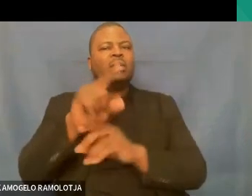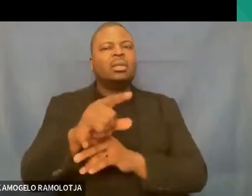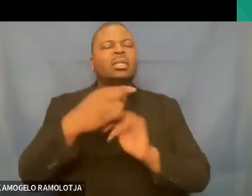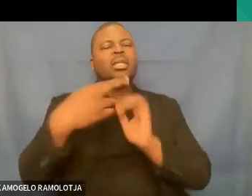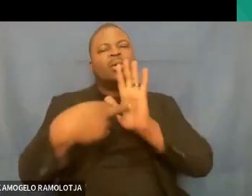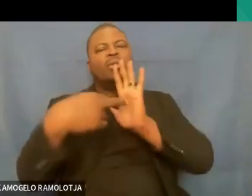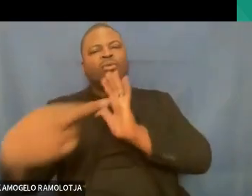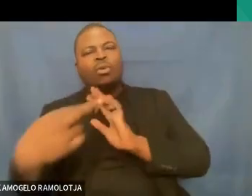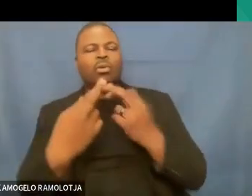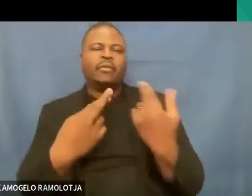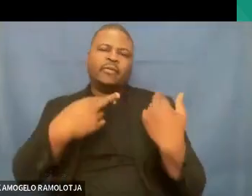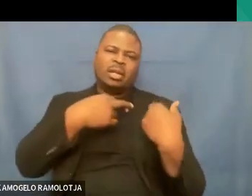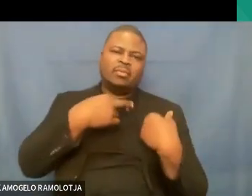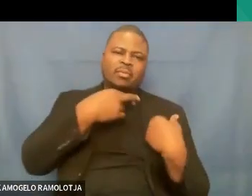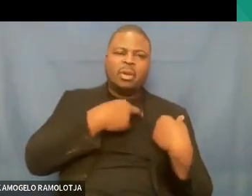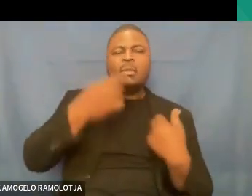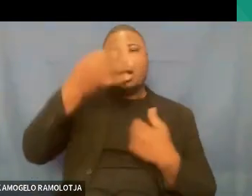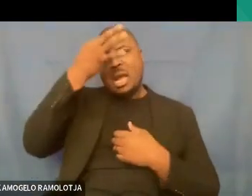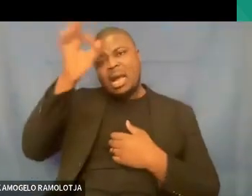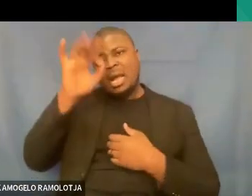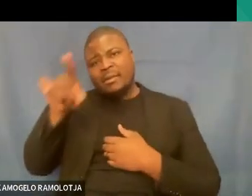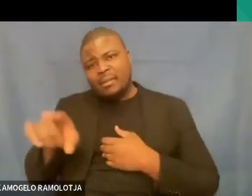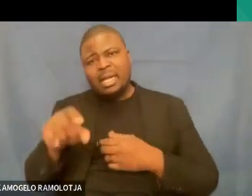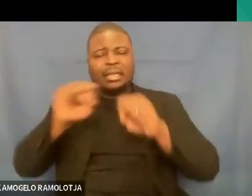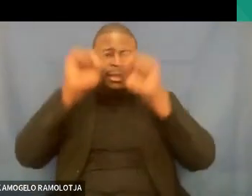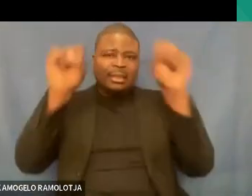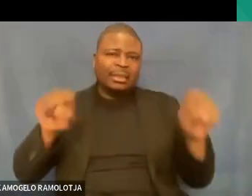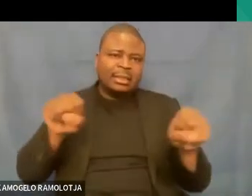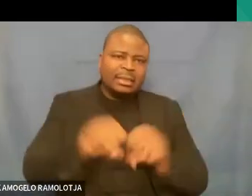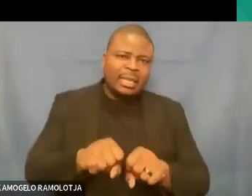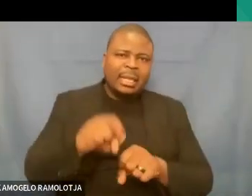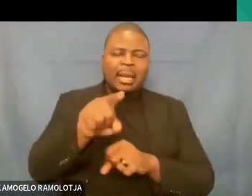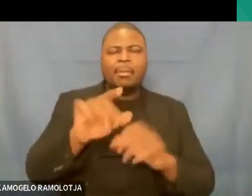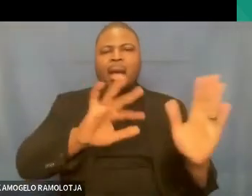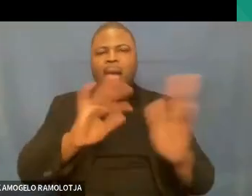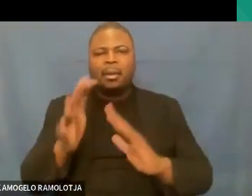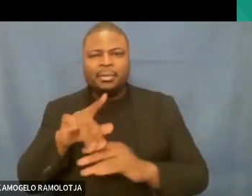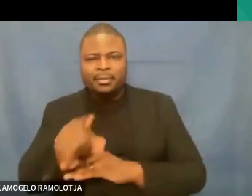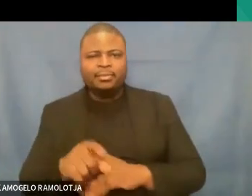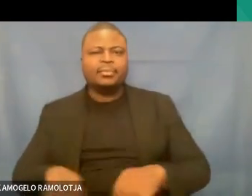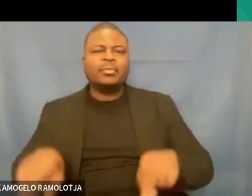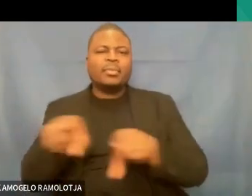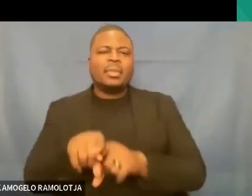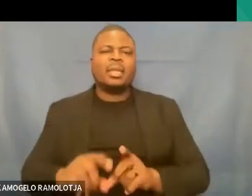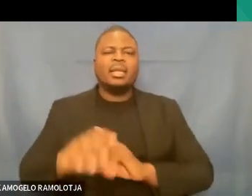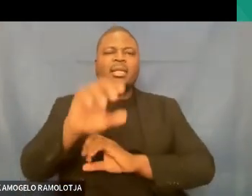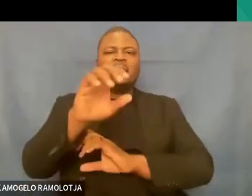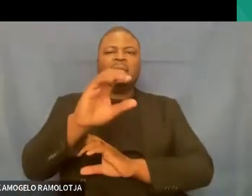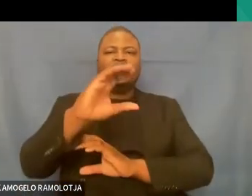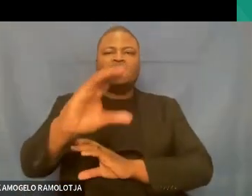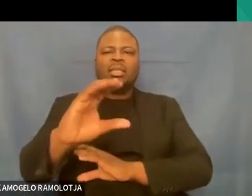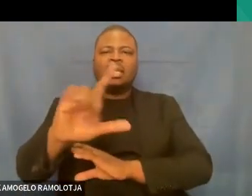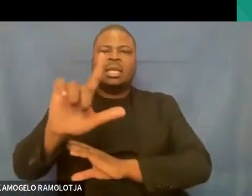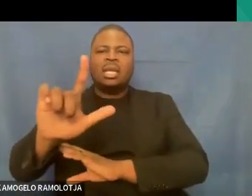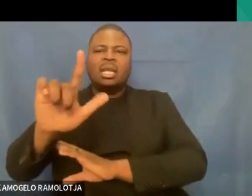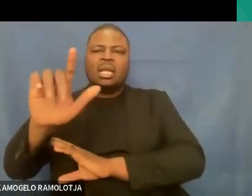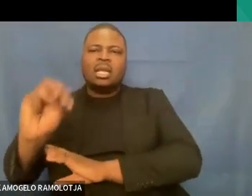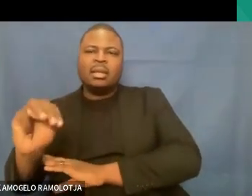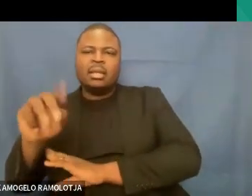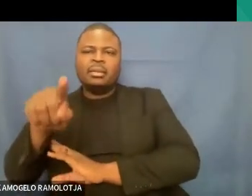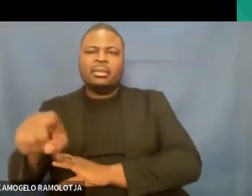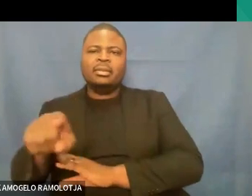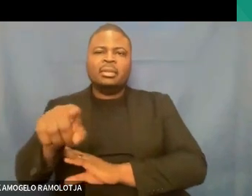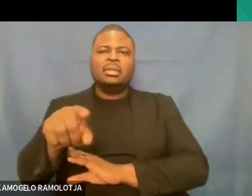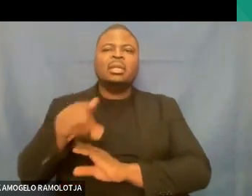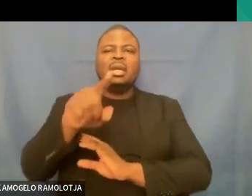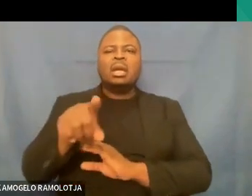be playing and the gaps that exist in the system. How are we using CLM in the key population